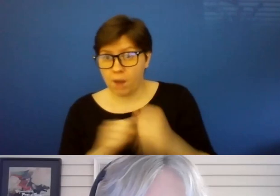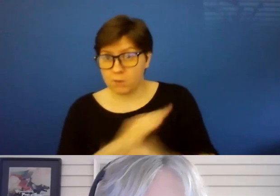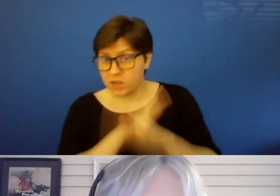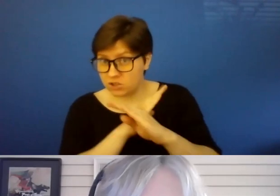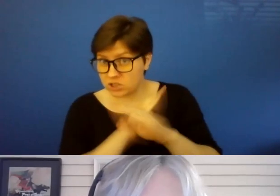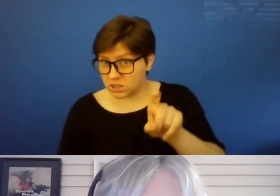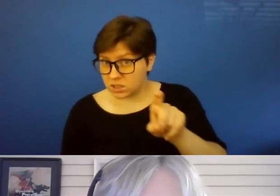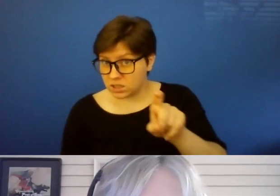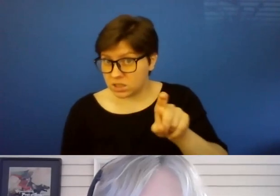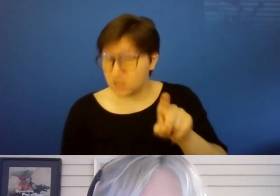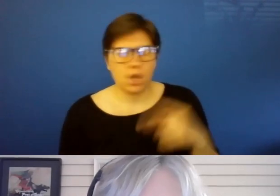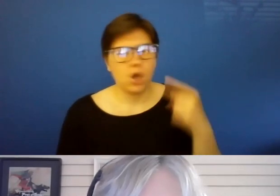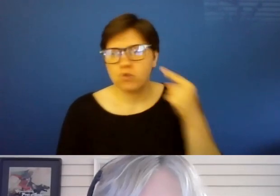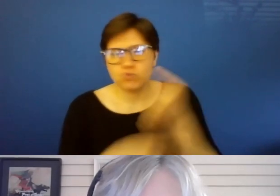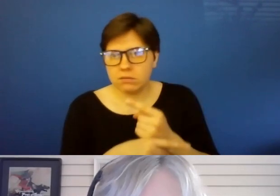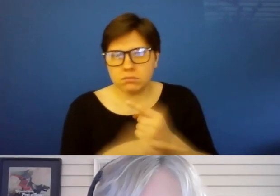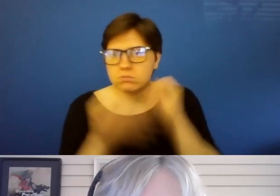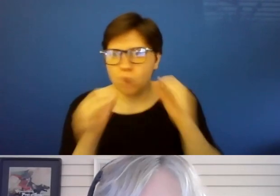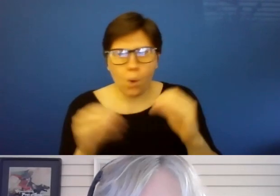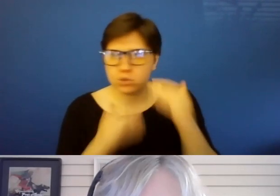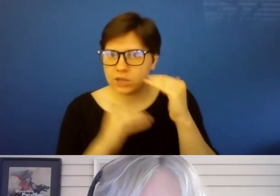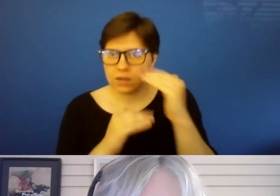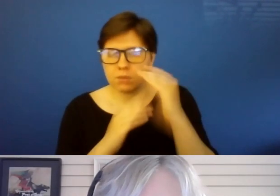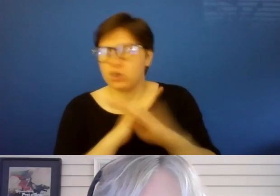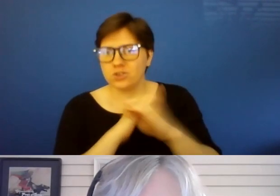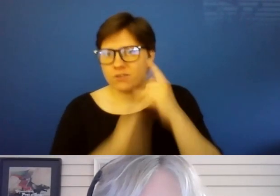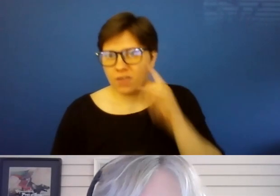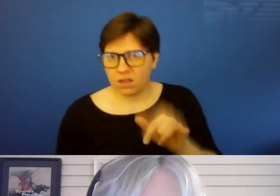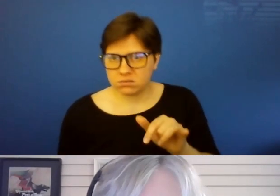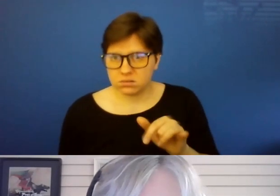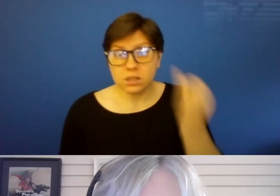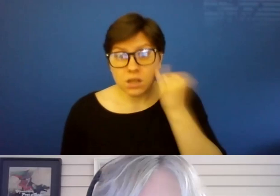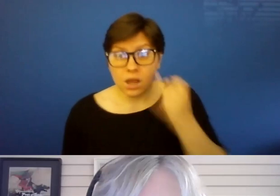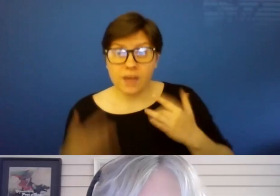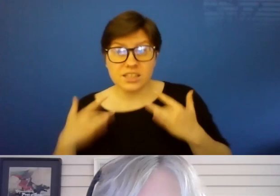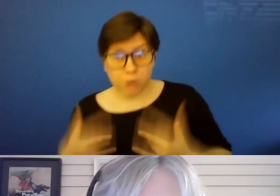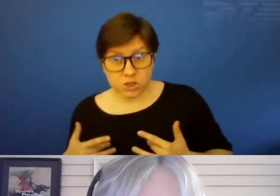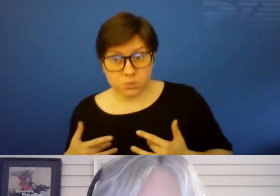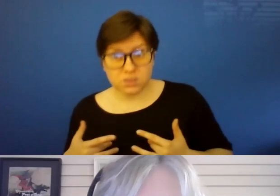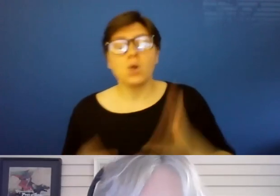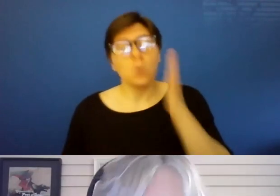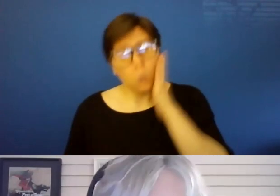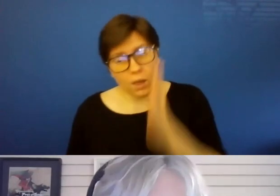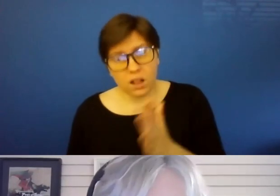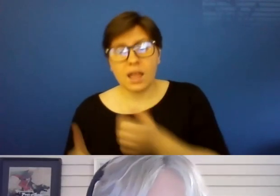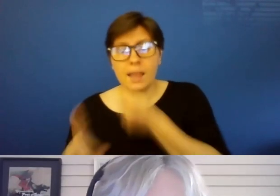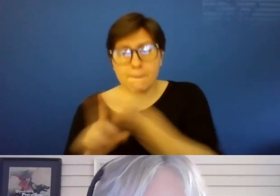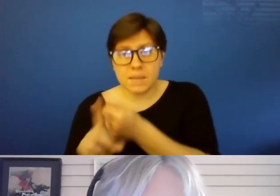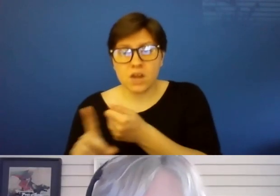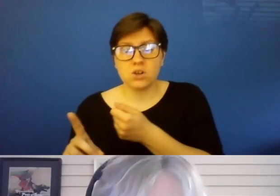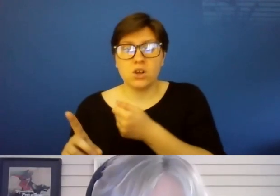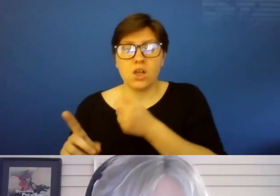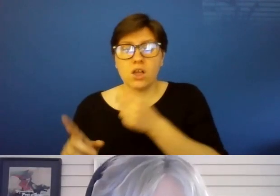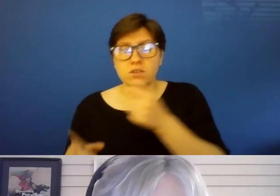protection because if depression impairs people's judgment. Okay. So